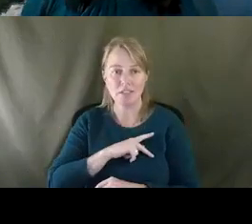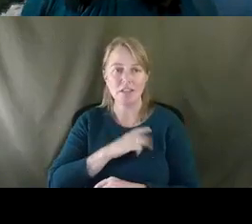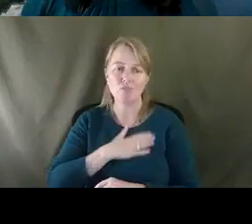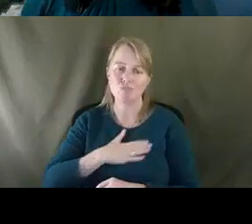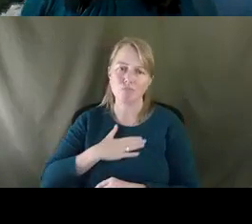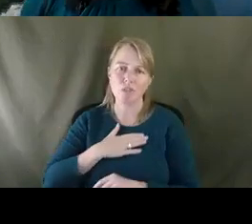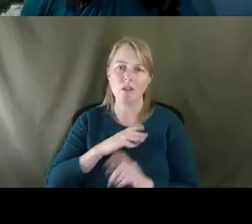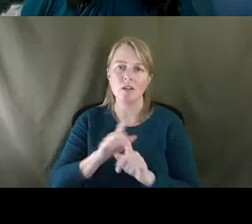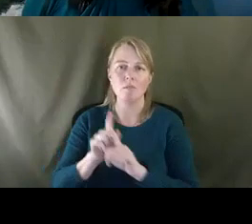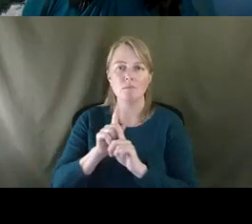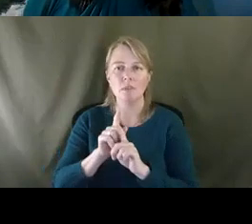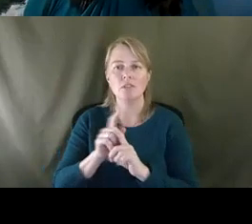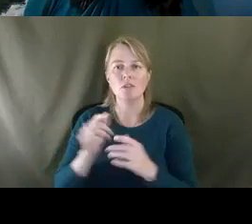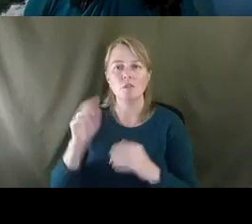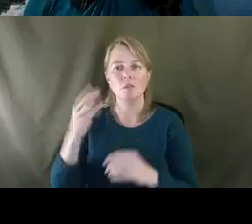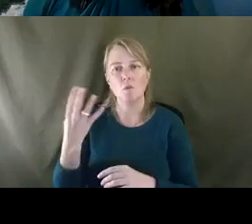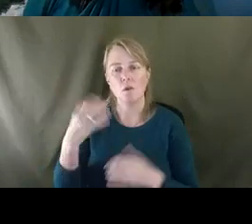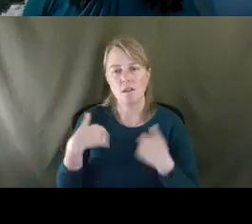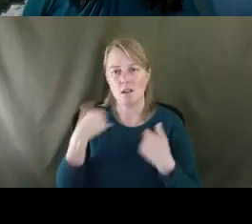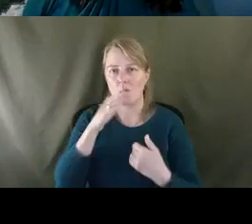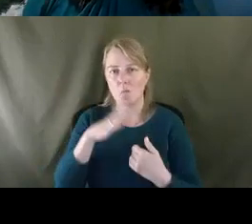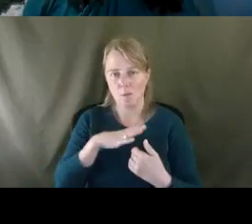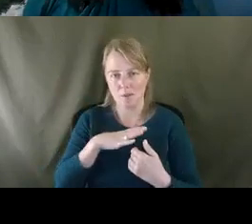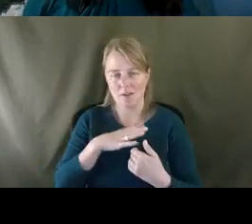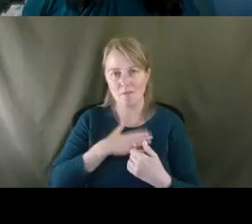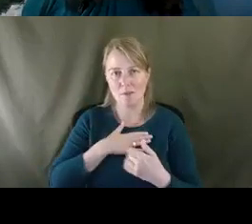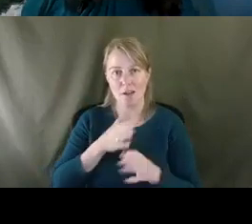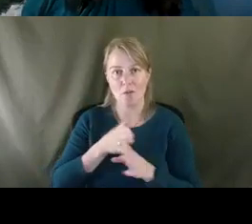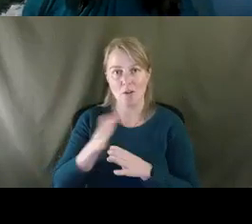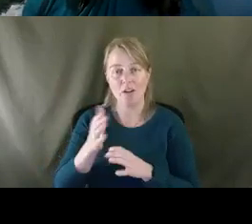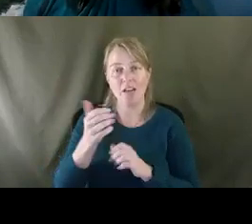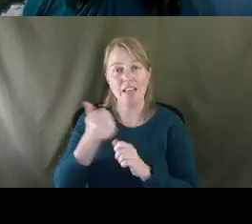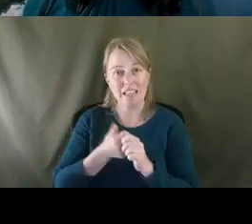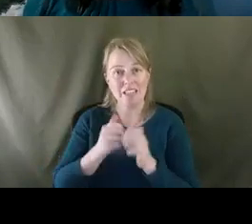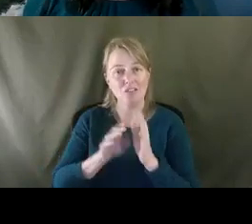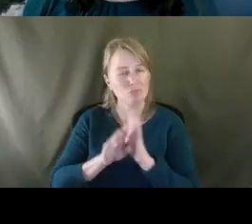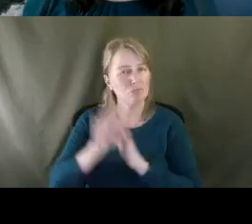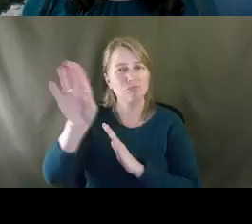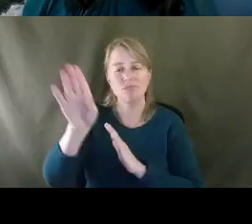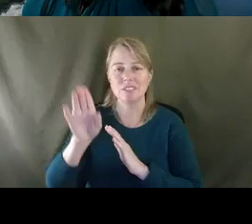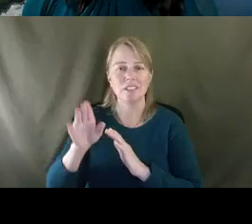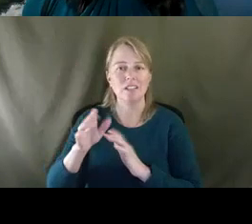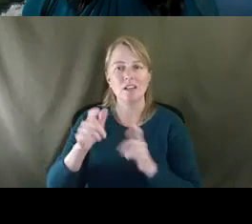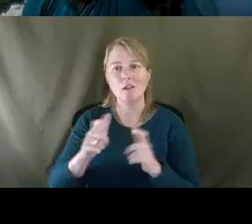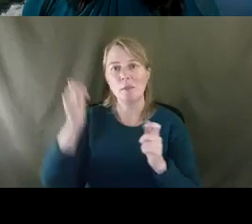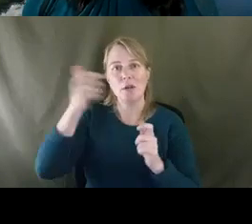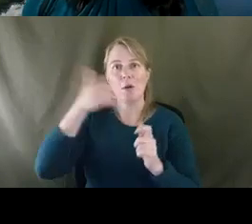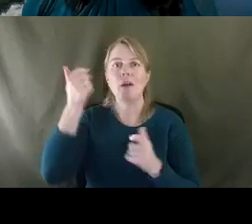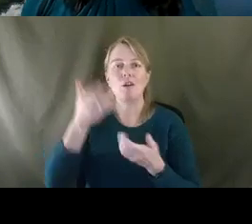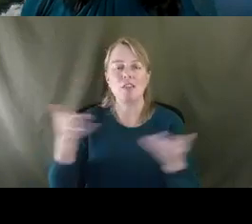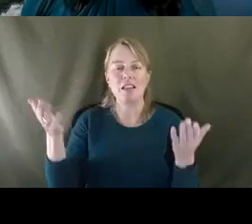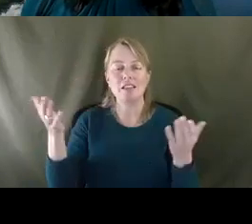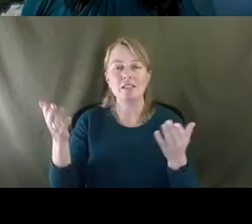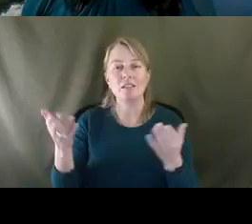mentoring 4 different young women in my career, and each one of them have gone on to bigger and better things. Our mentoring